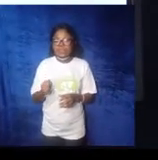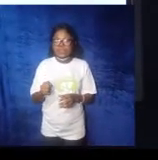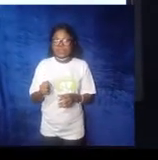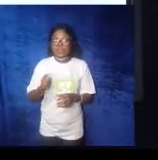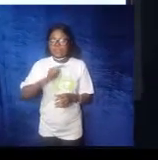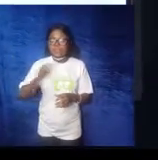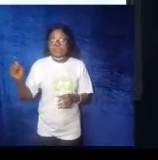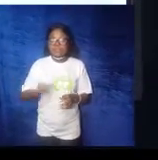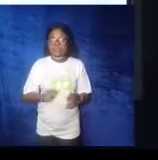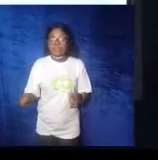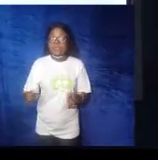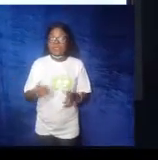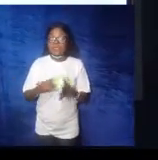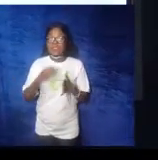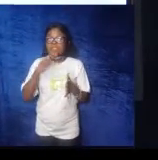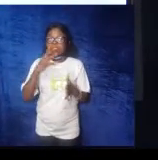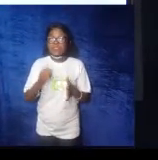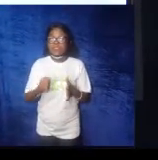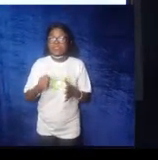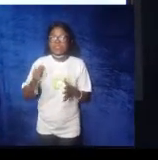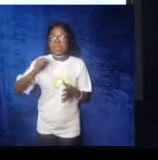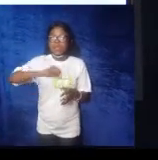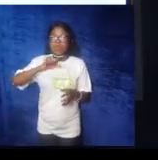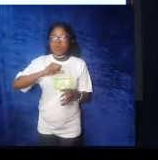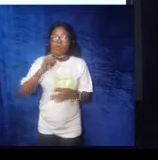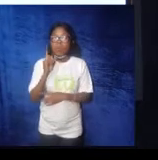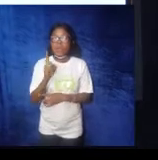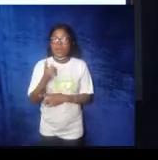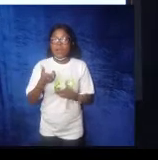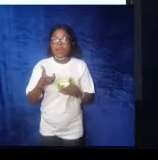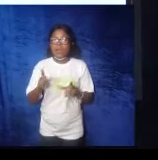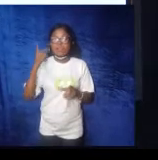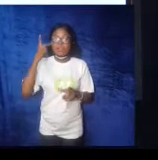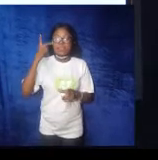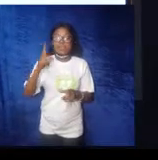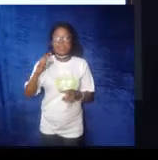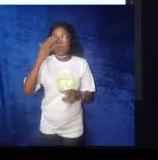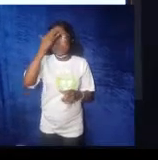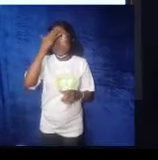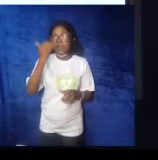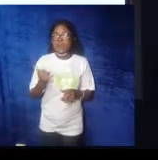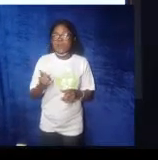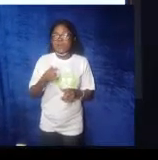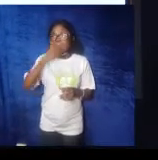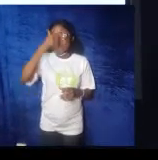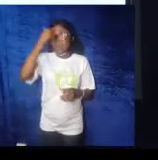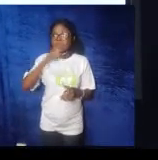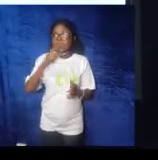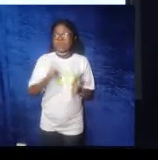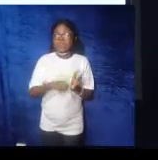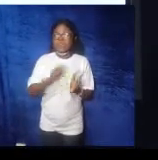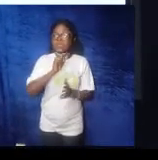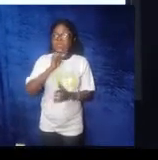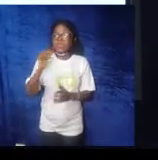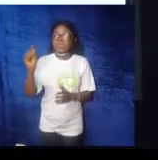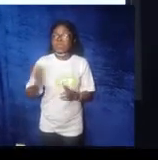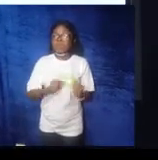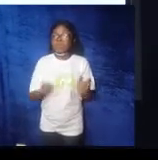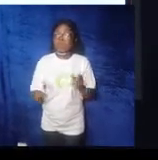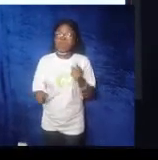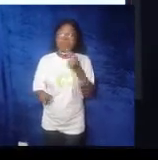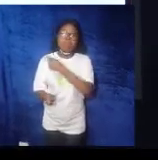Find the Z, and the Z is rightly positioned. It is angle 1. Let's see why. Because this is the